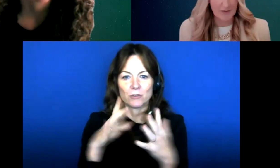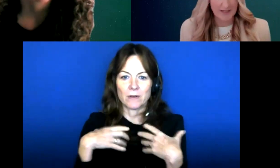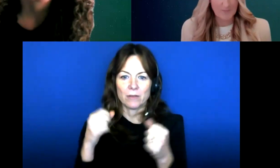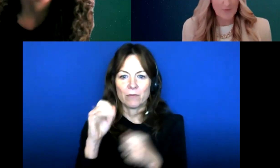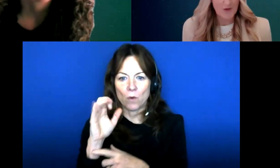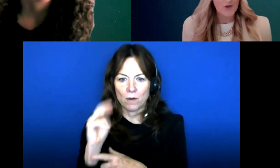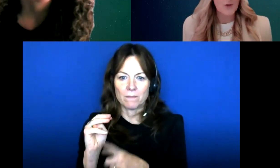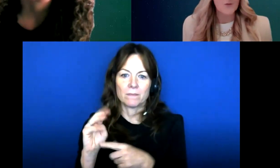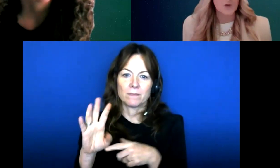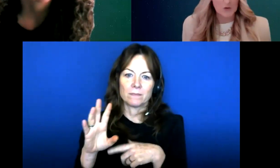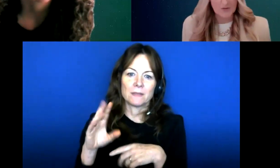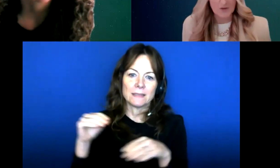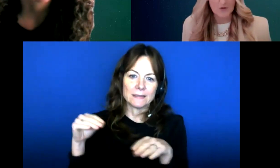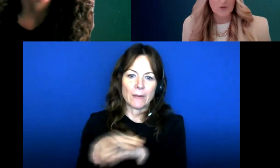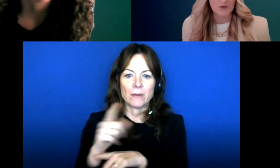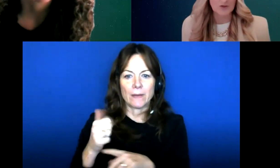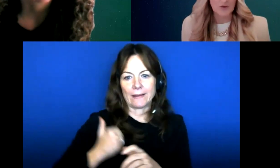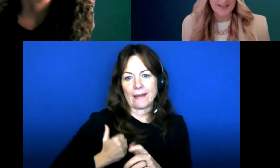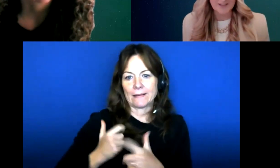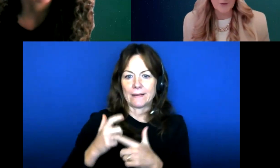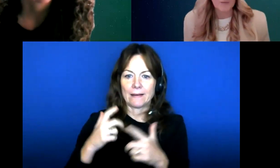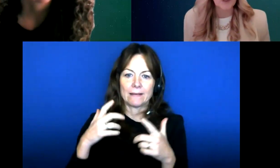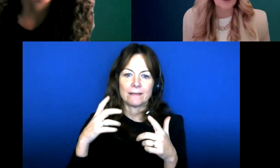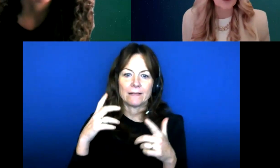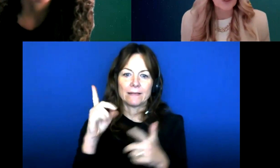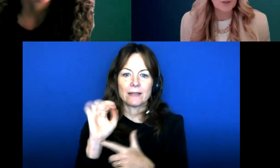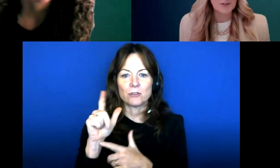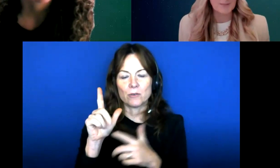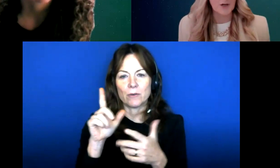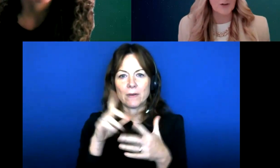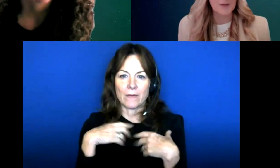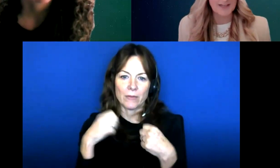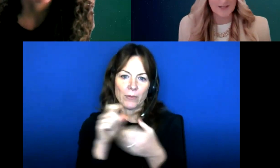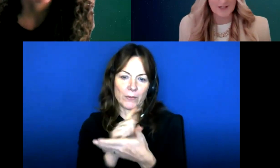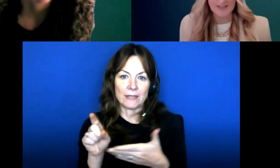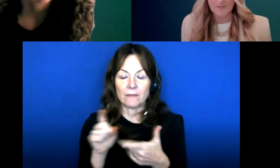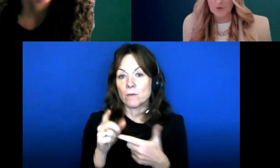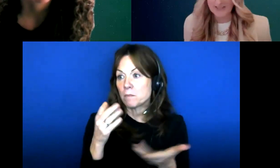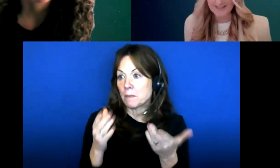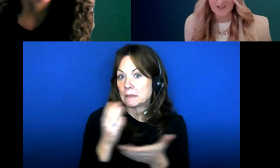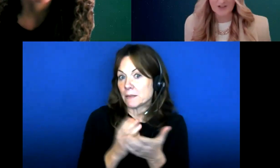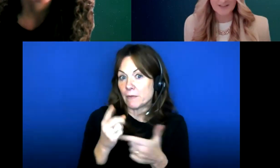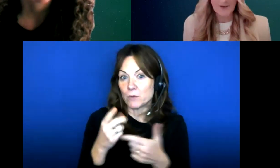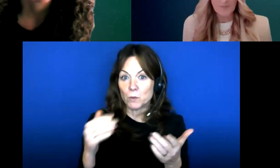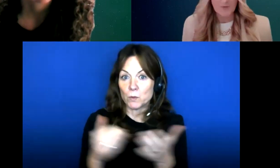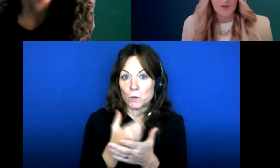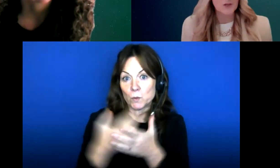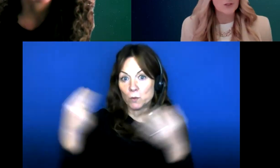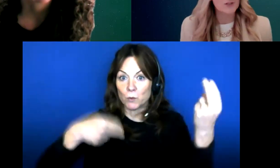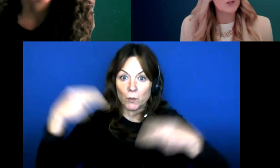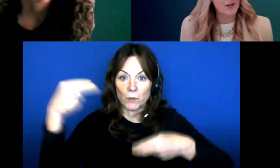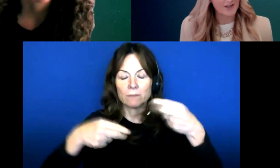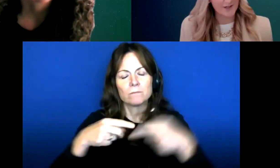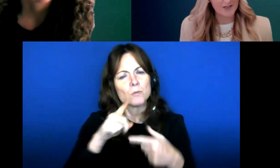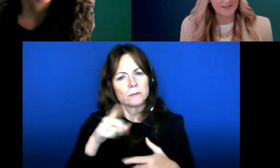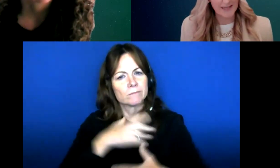Health Week. For those of you who are joining into our virtual circle and may not have been here in the morning sessions, we encourage